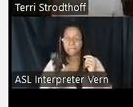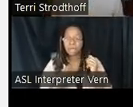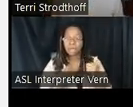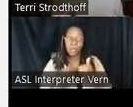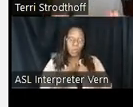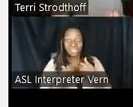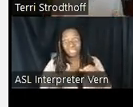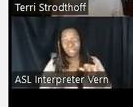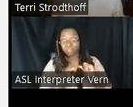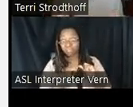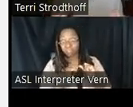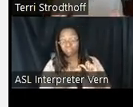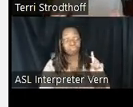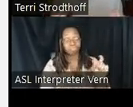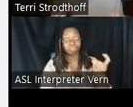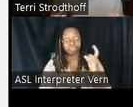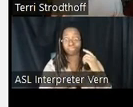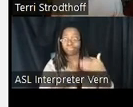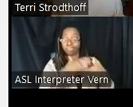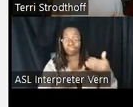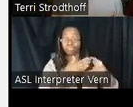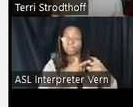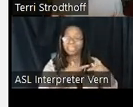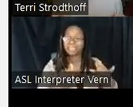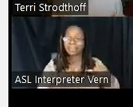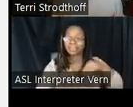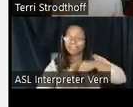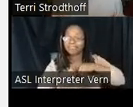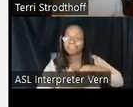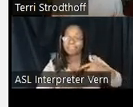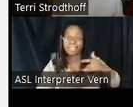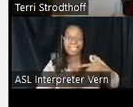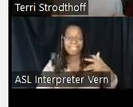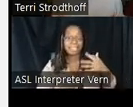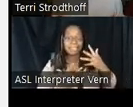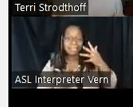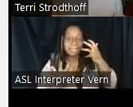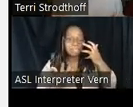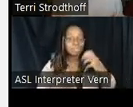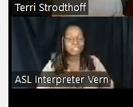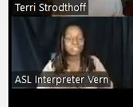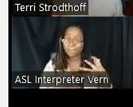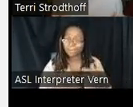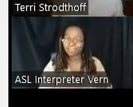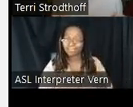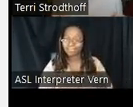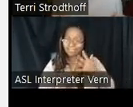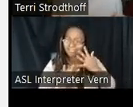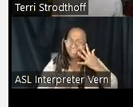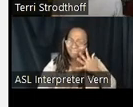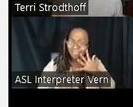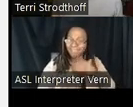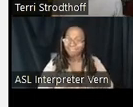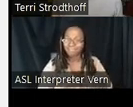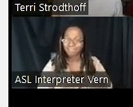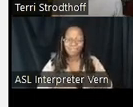feeling very frightened, angry, sad. But those are not feelings that are received in a